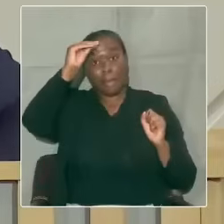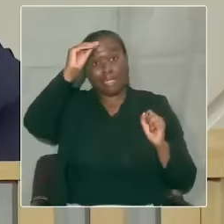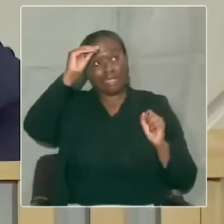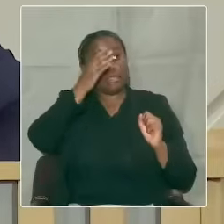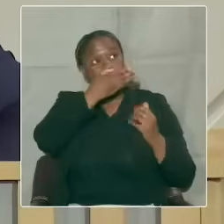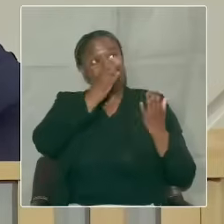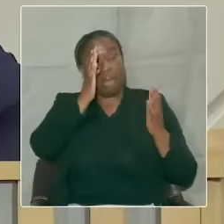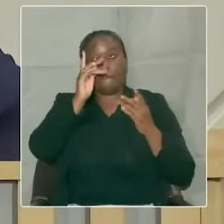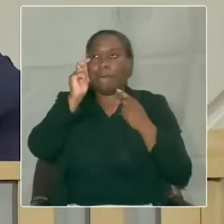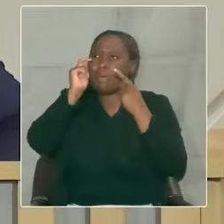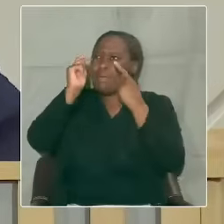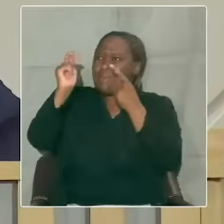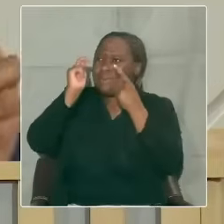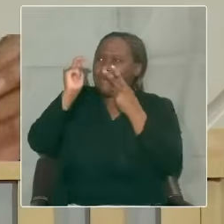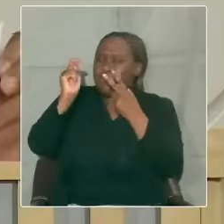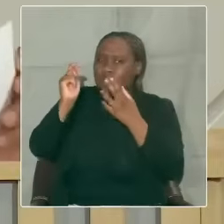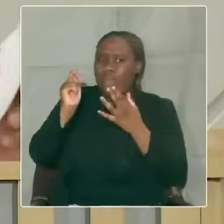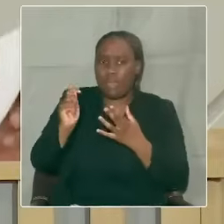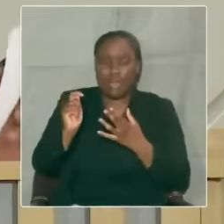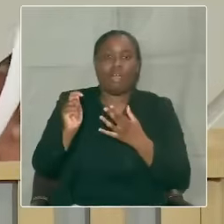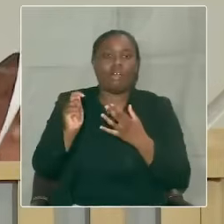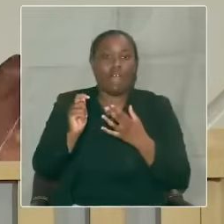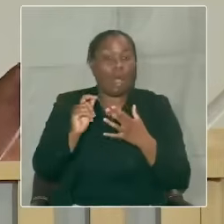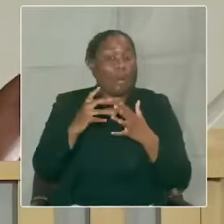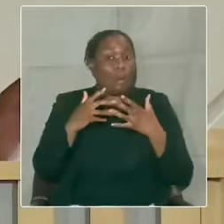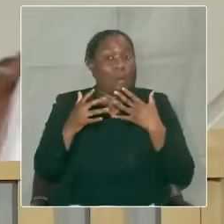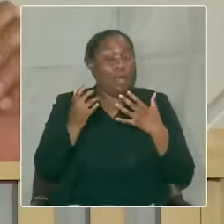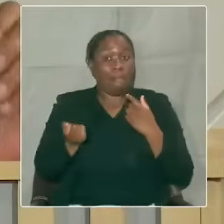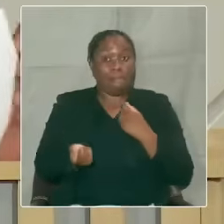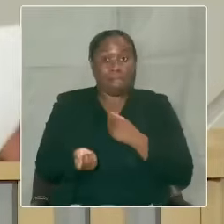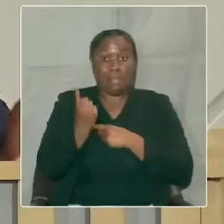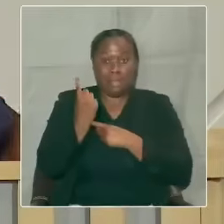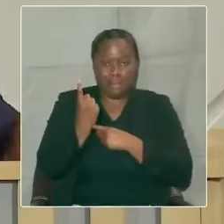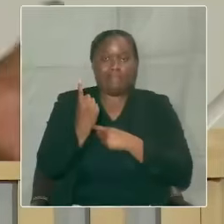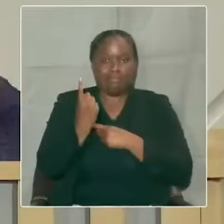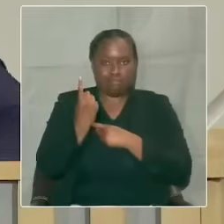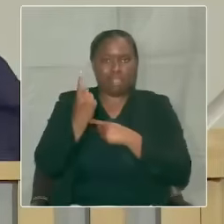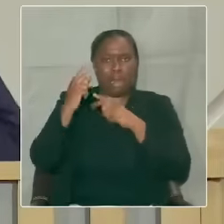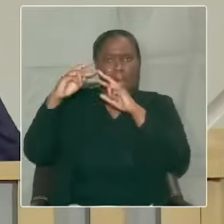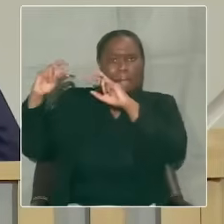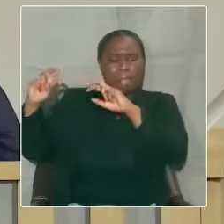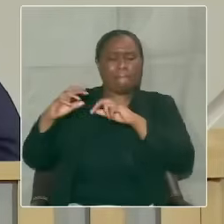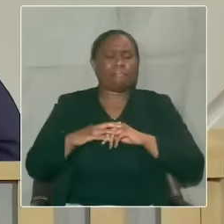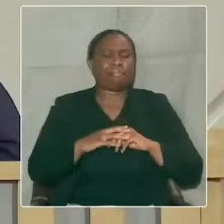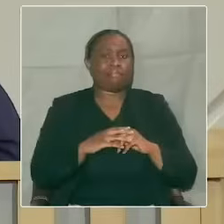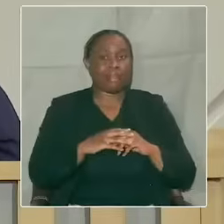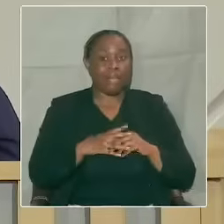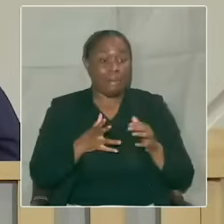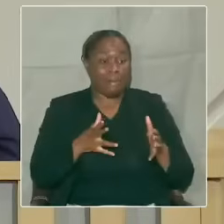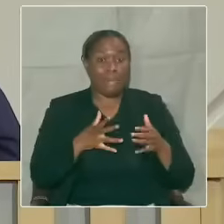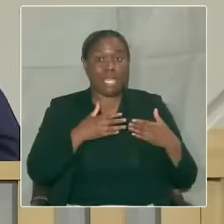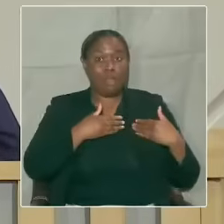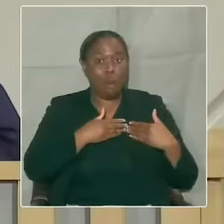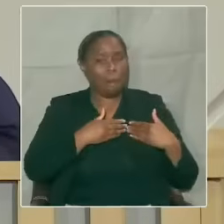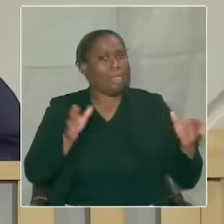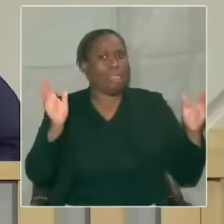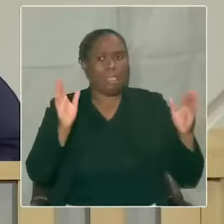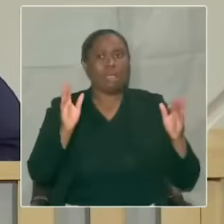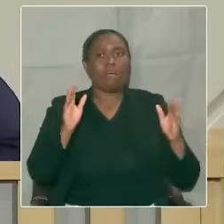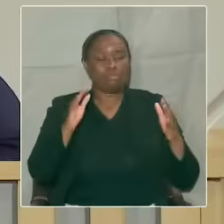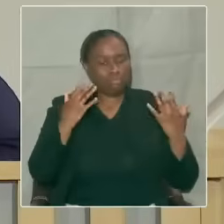that may emerge from this commission. This approach fosters a culture of